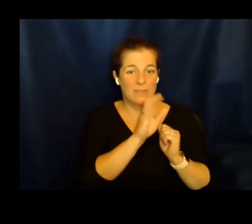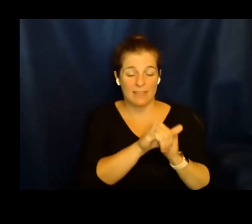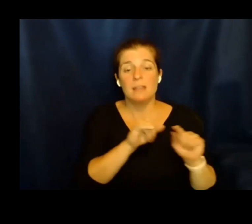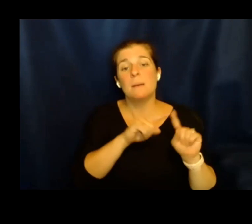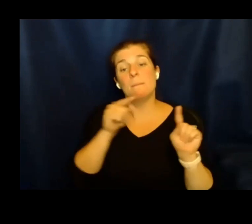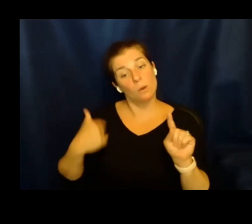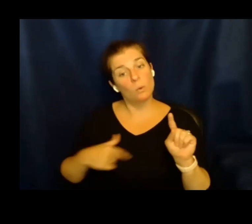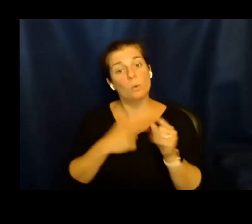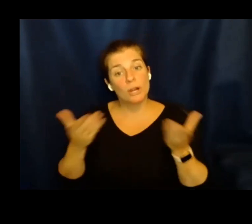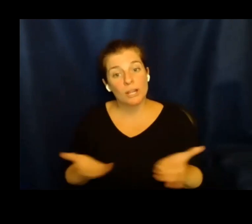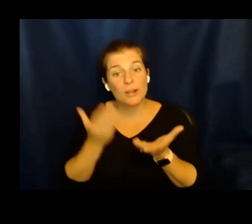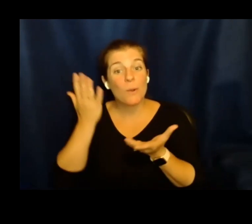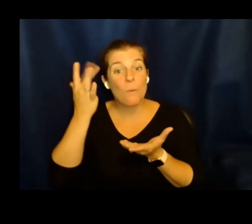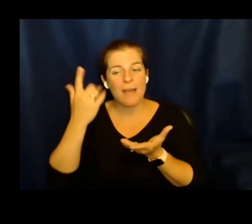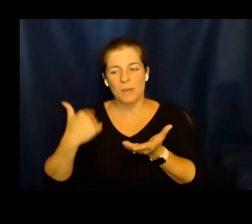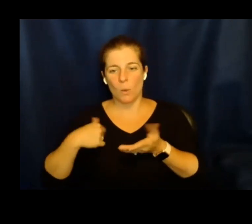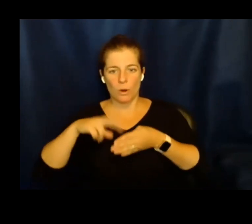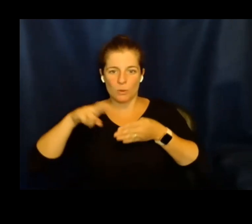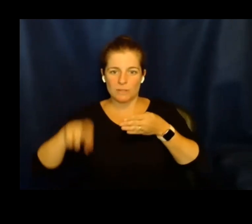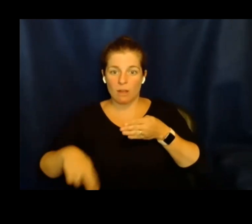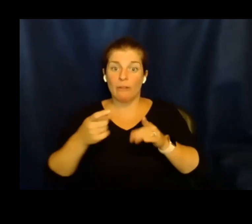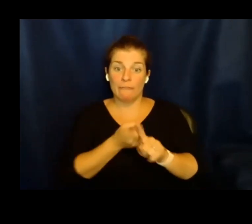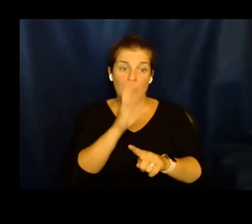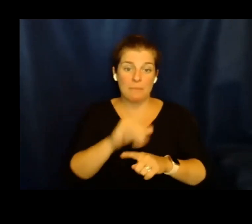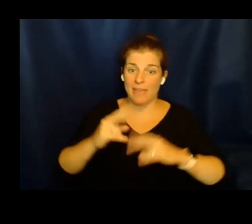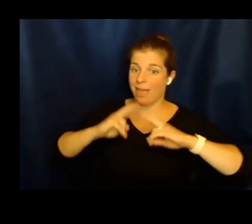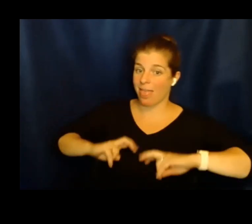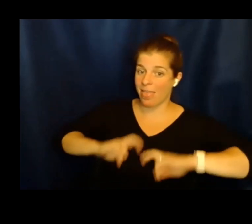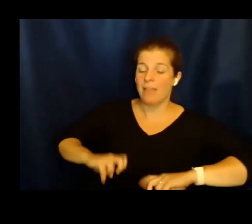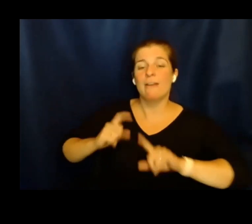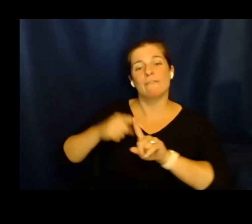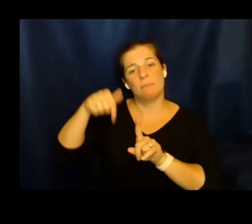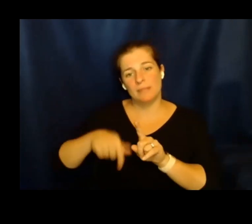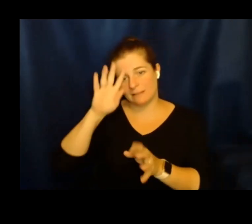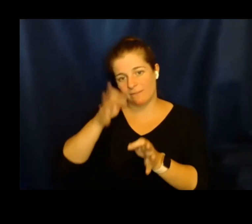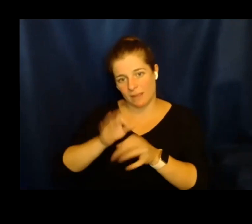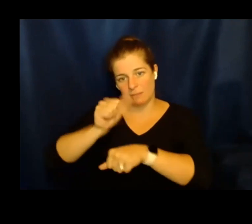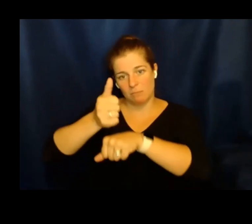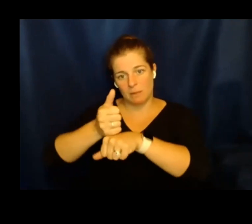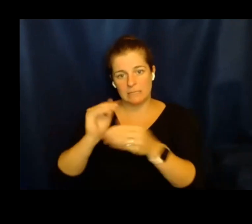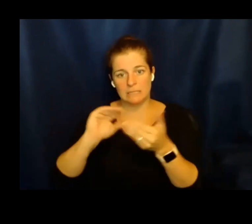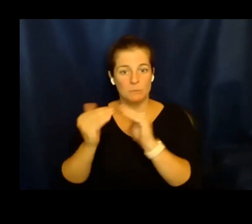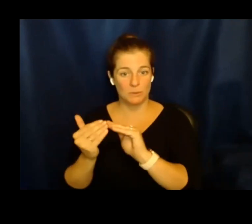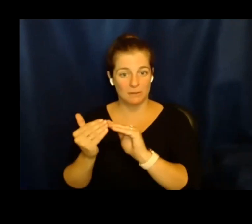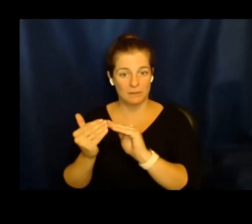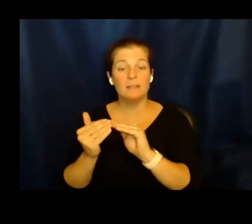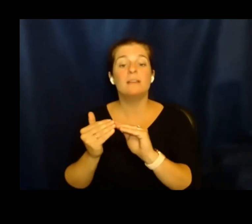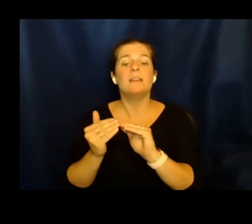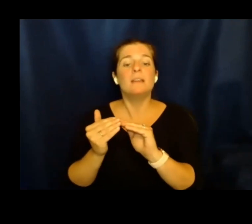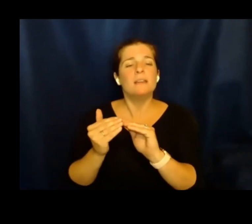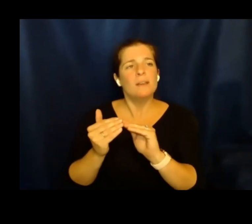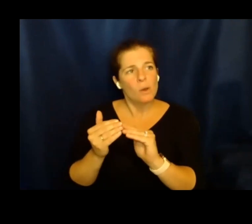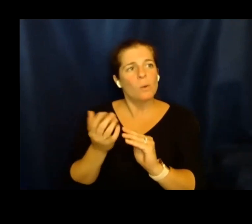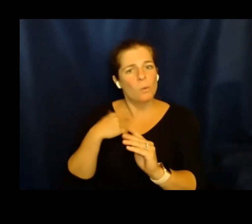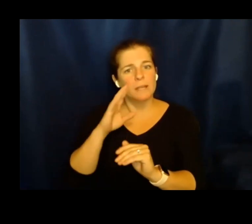result of reflection from our faith-based community, reflecting on the need for us to begin